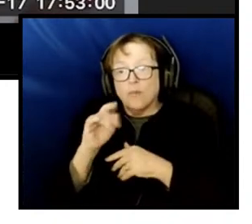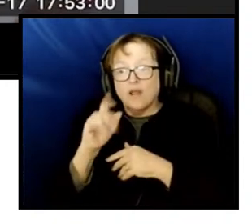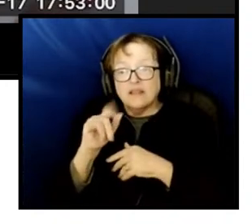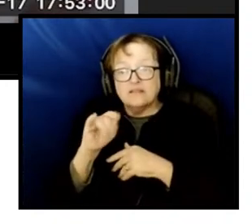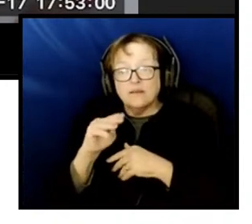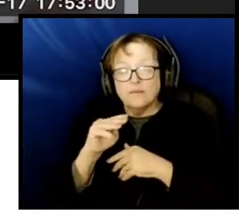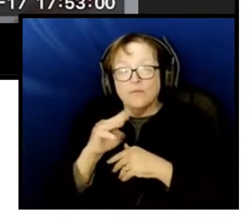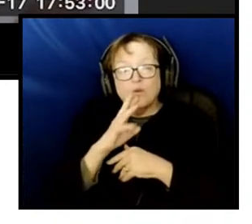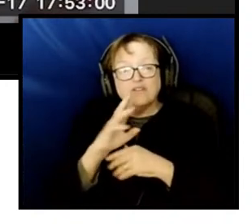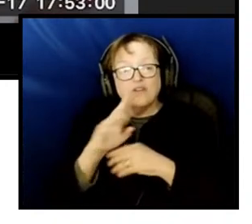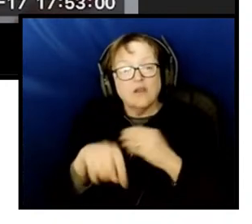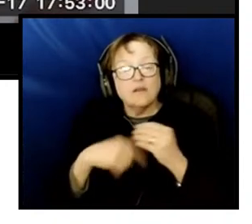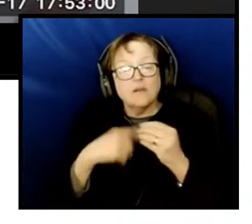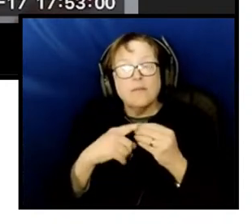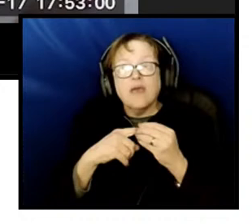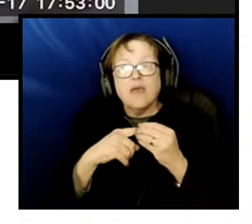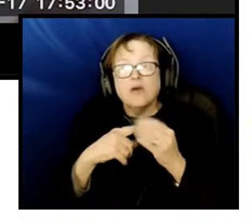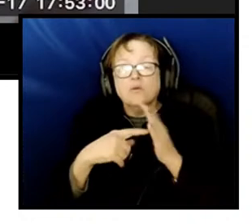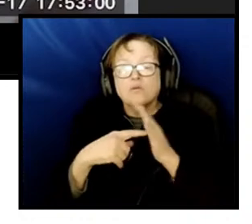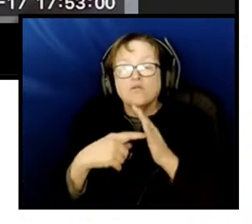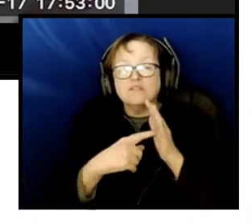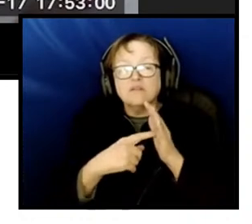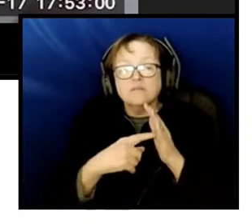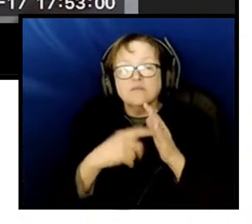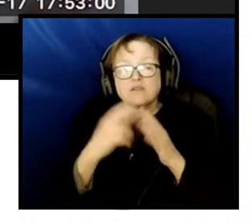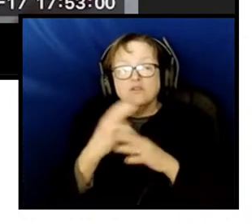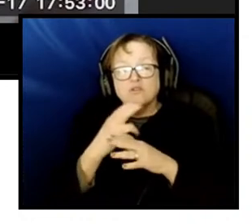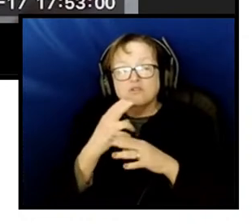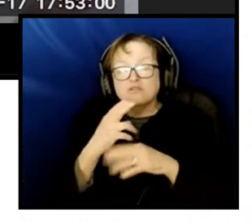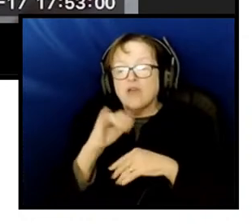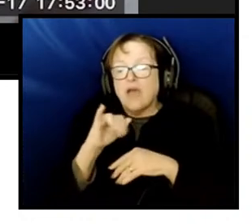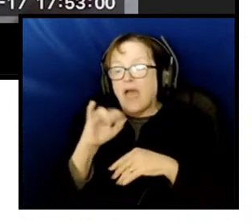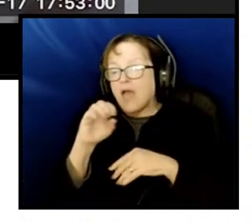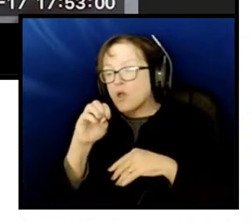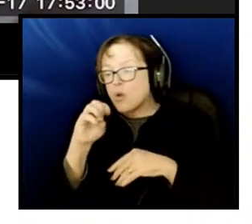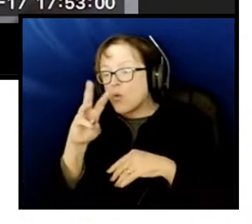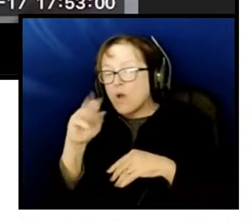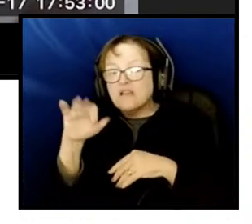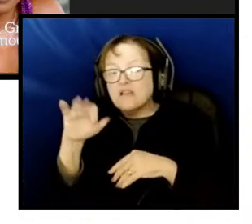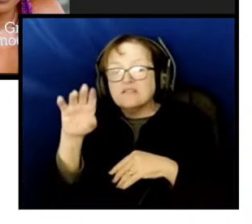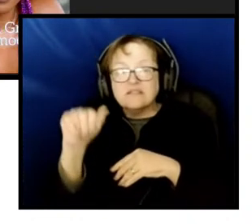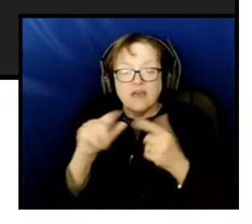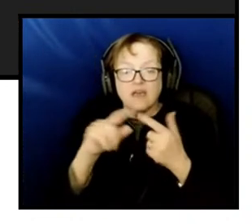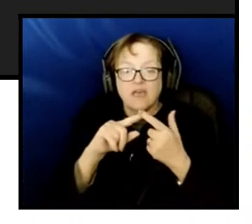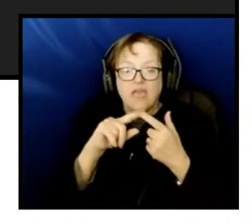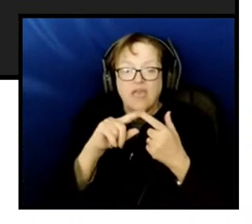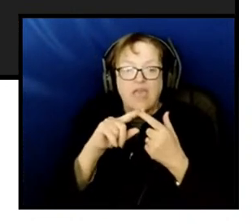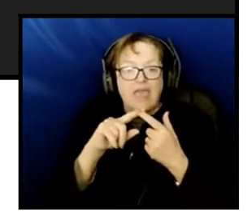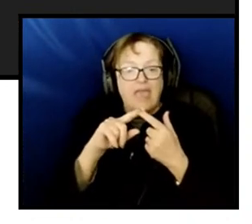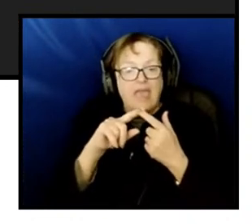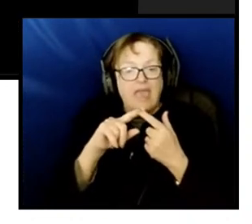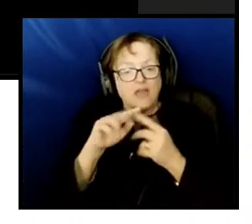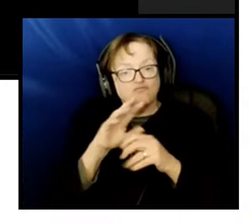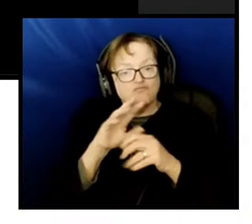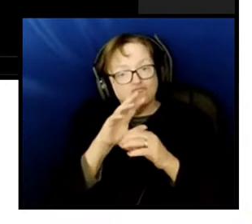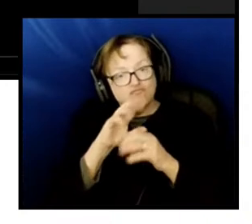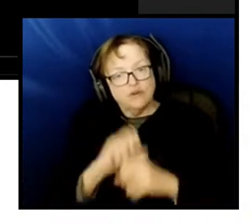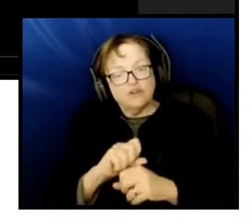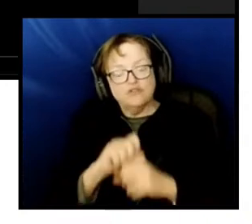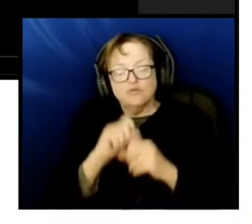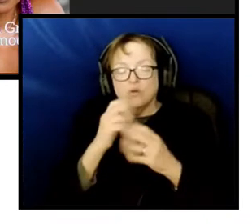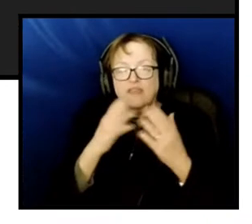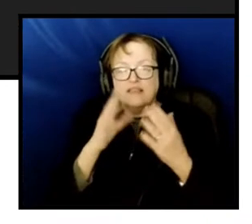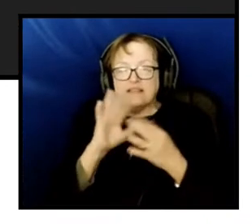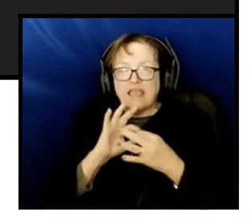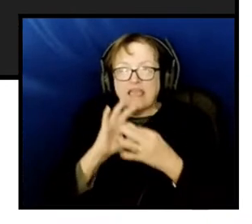about like using shrooms and using ayahuasca and having like ritual and connecting to our ancestors in that